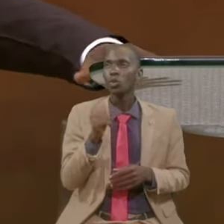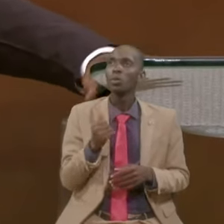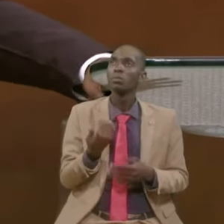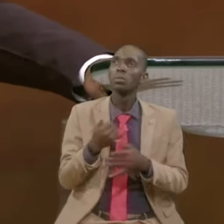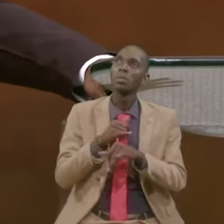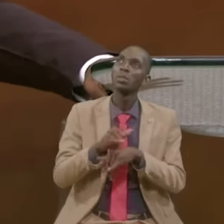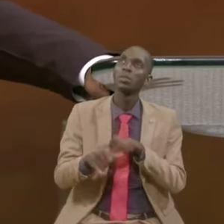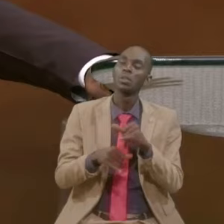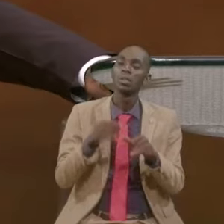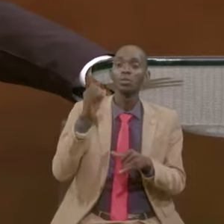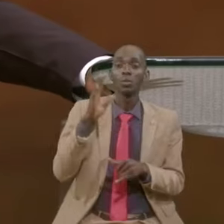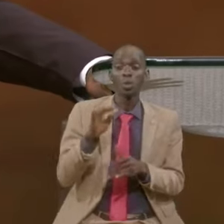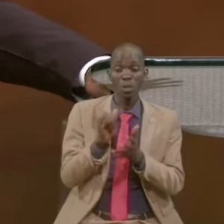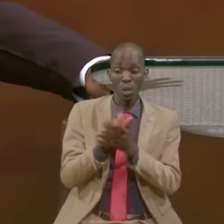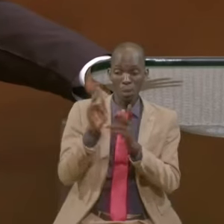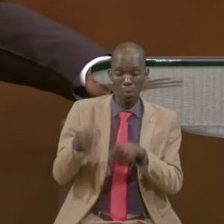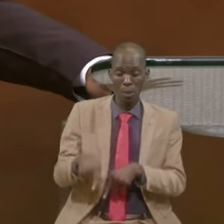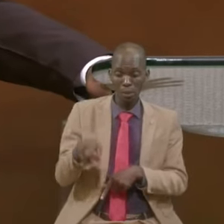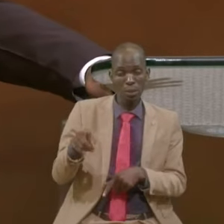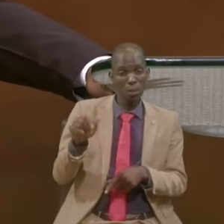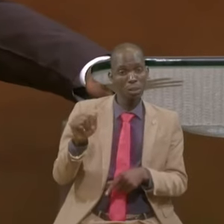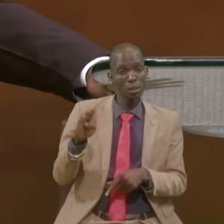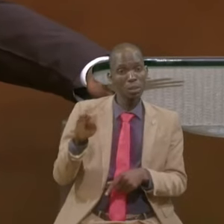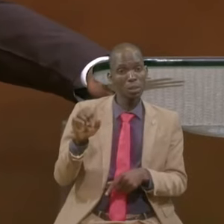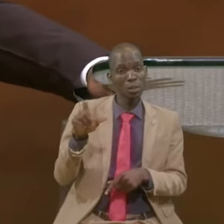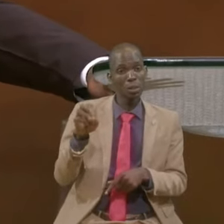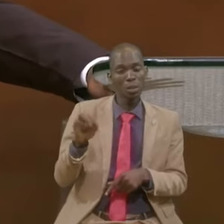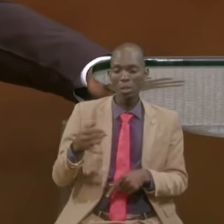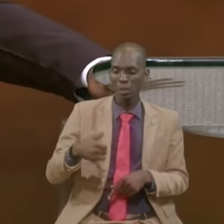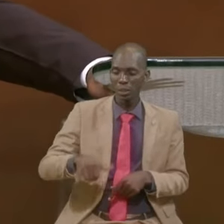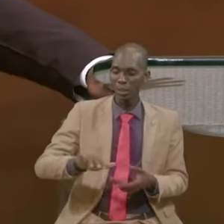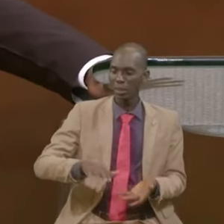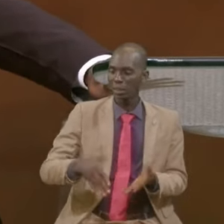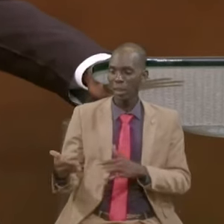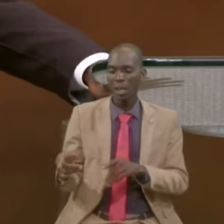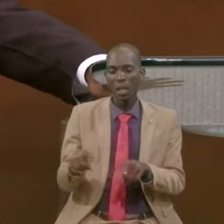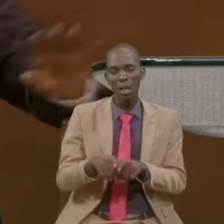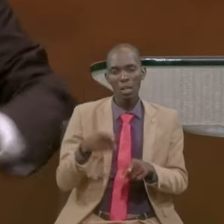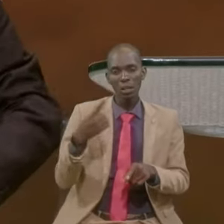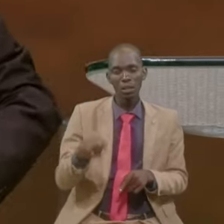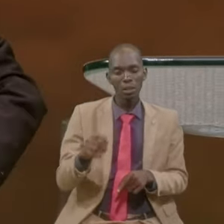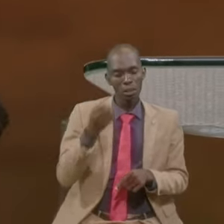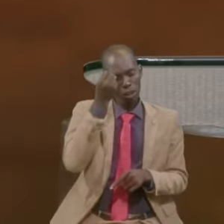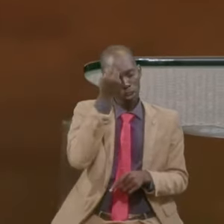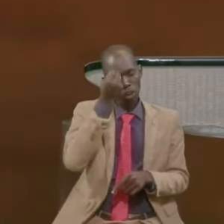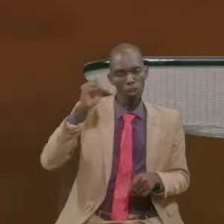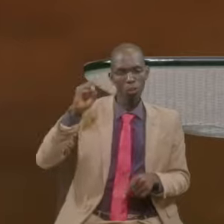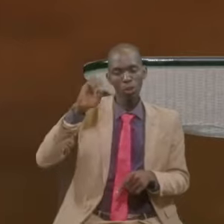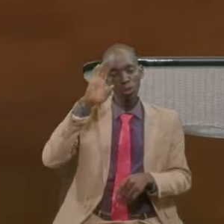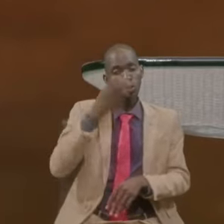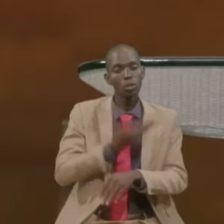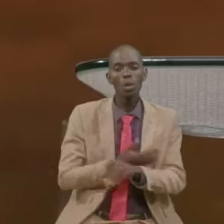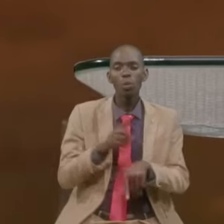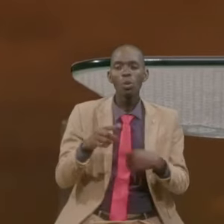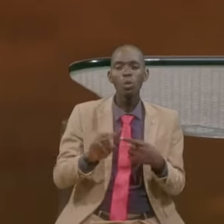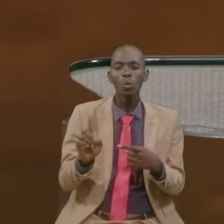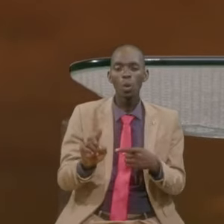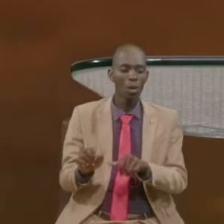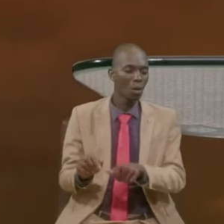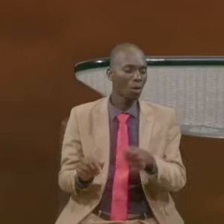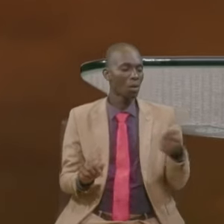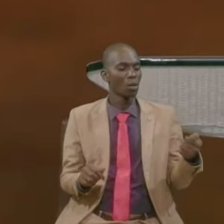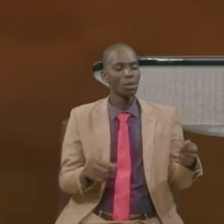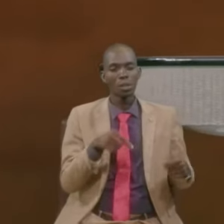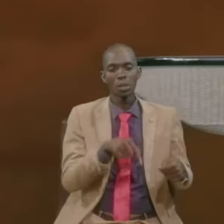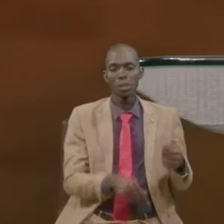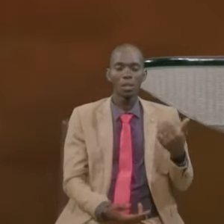fellow still died as a rebellious son and went to the other side. Whatever we have